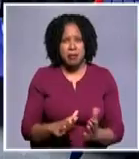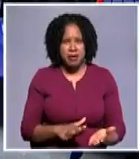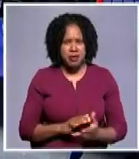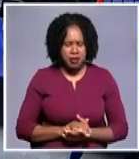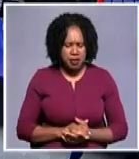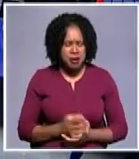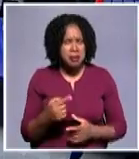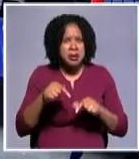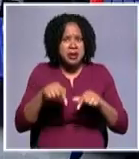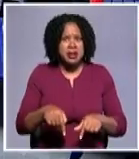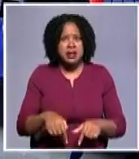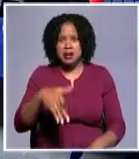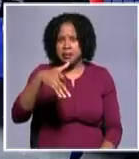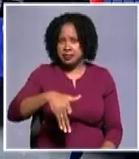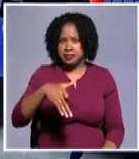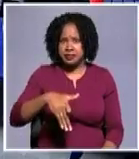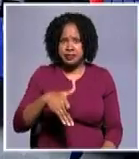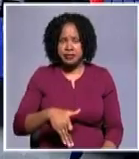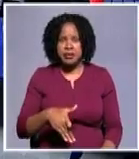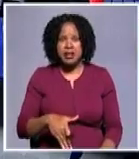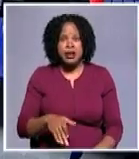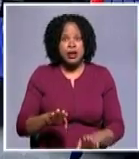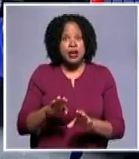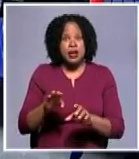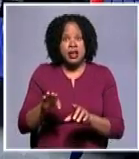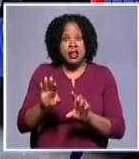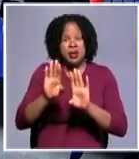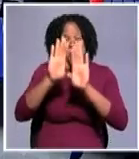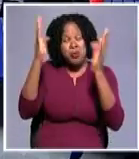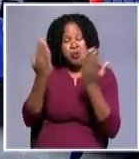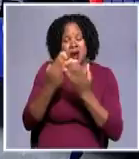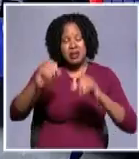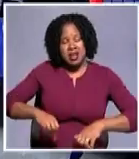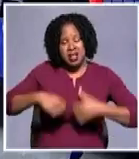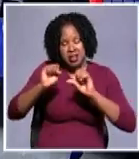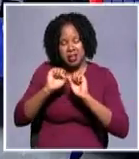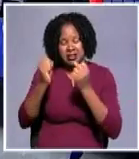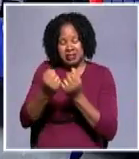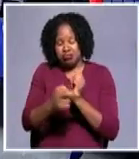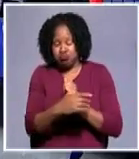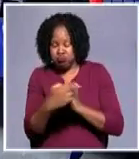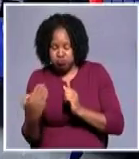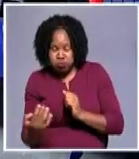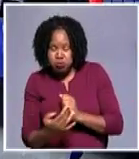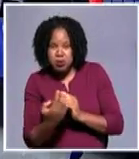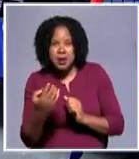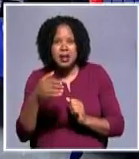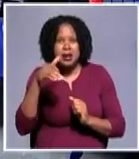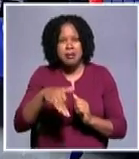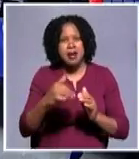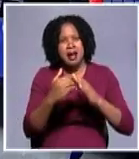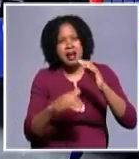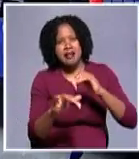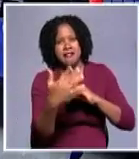in Namibia, according to the World Health Statistics, mm-hmm. Namibia's under 5